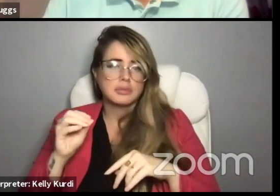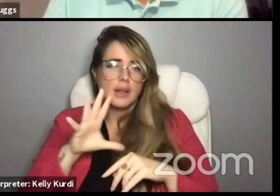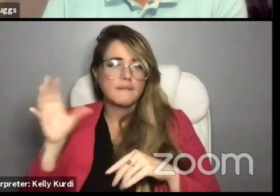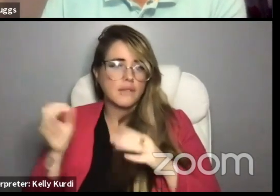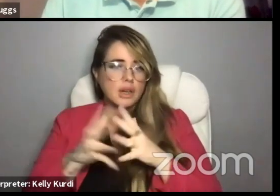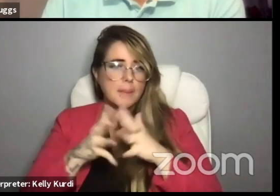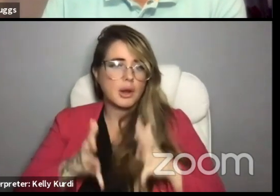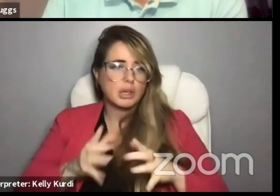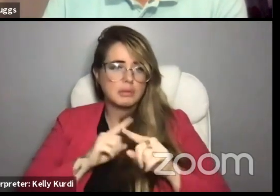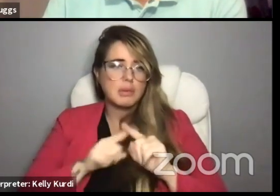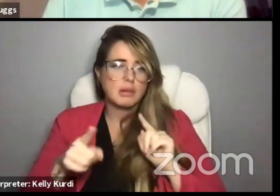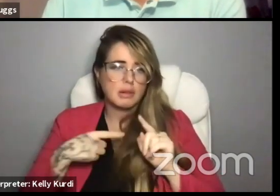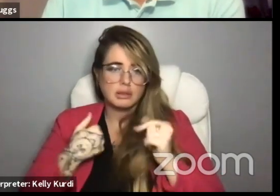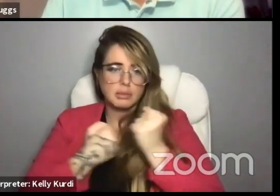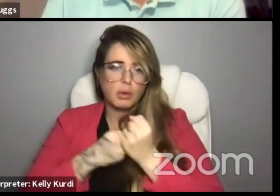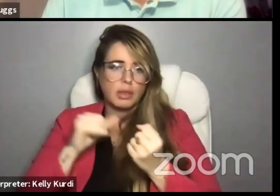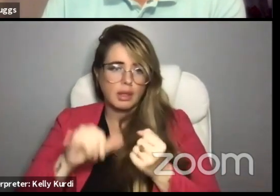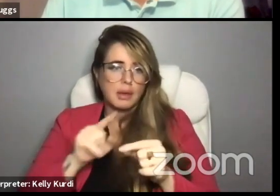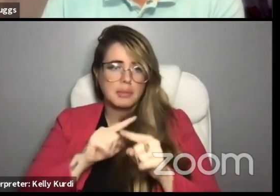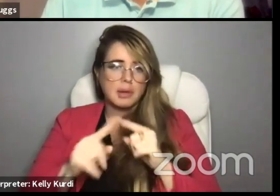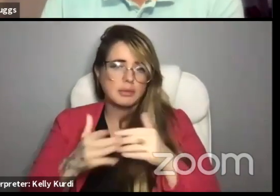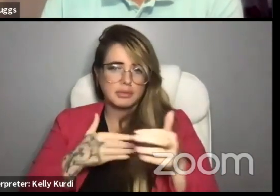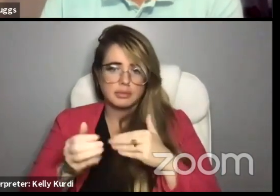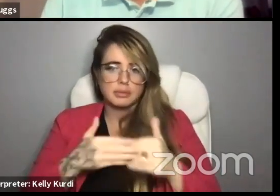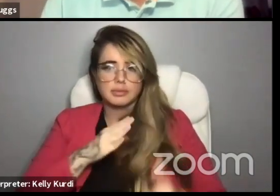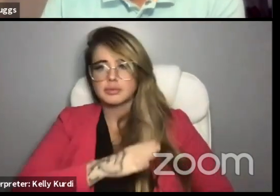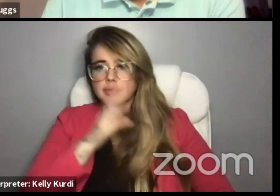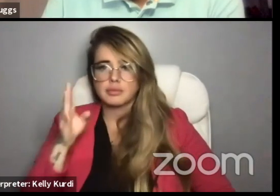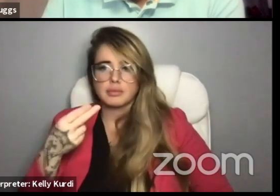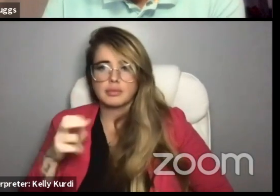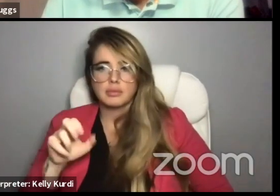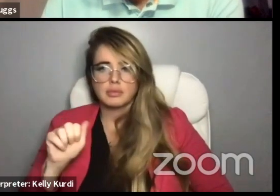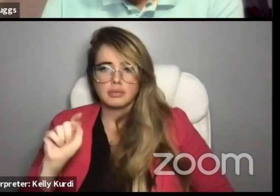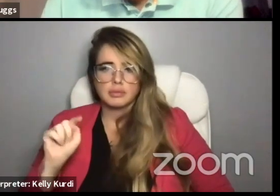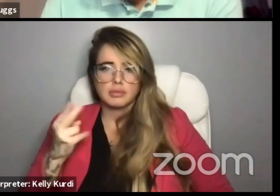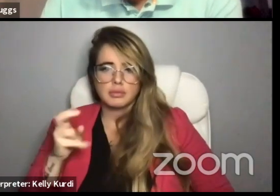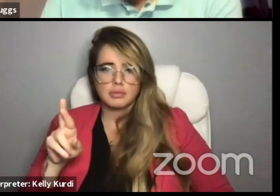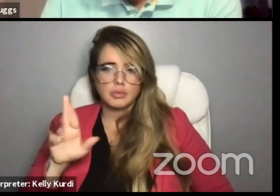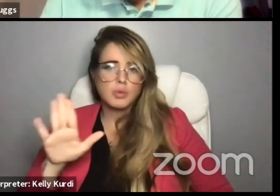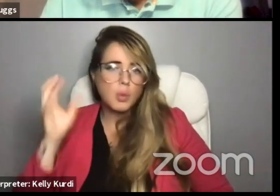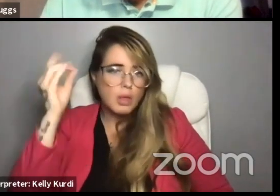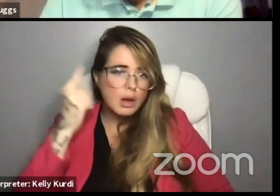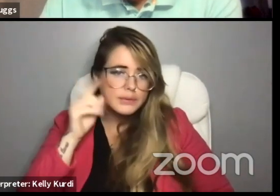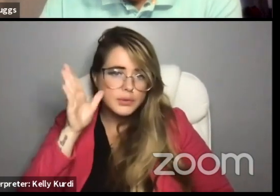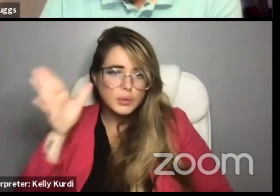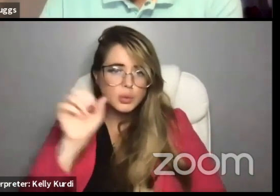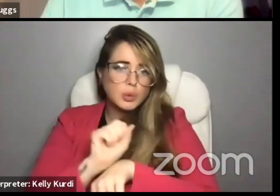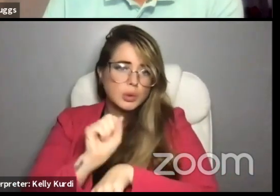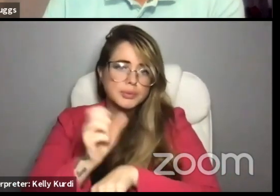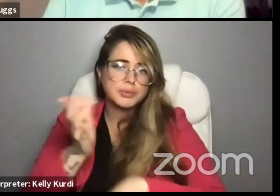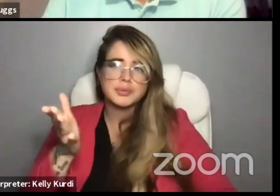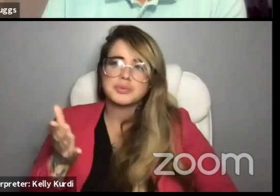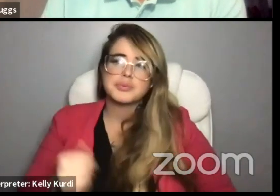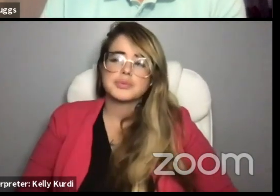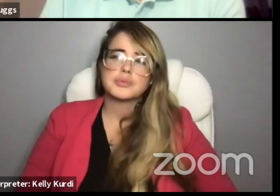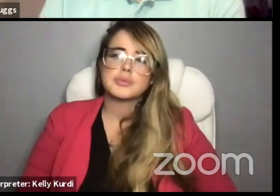Yeah, just saying, I'm here for that. But I wanna go to Heather, your thoughts about future work and how this